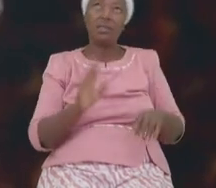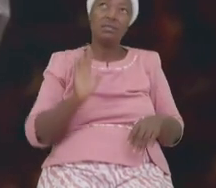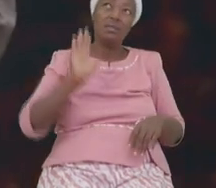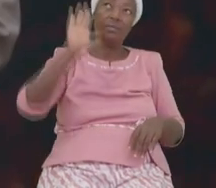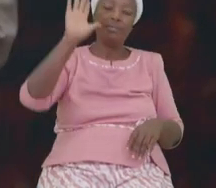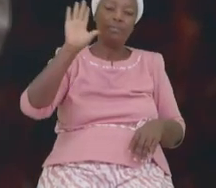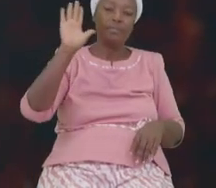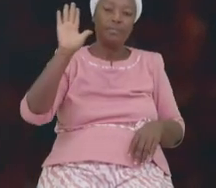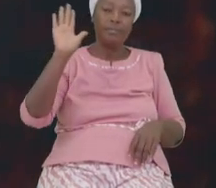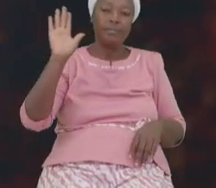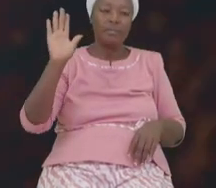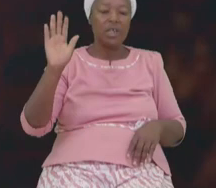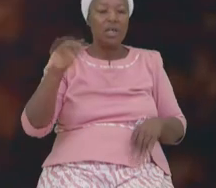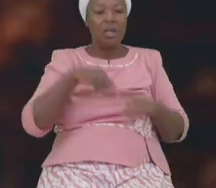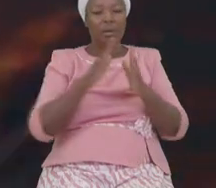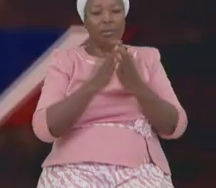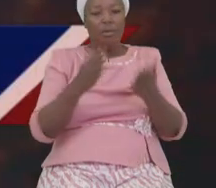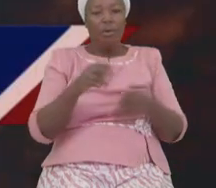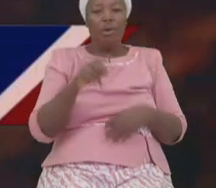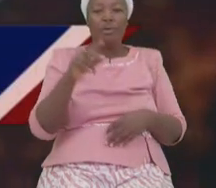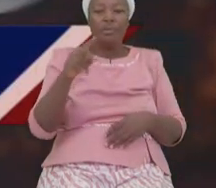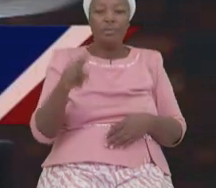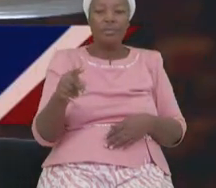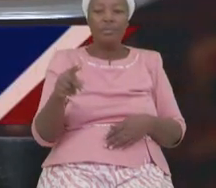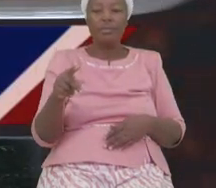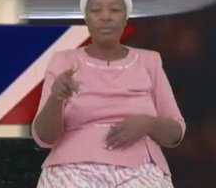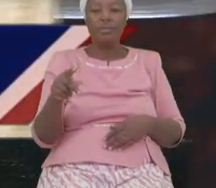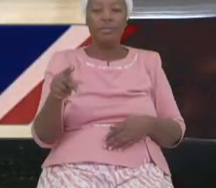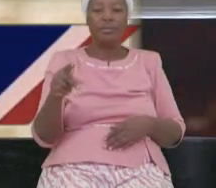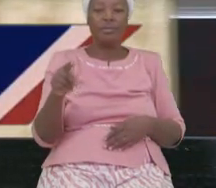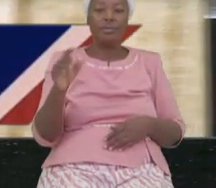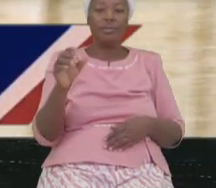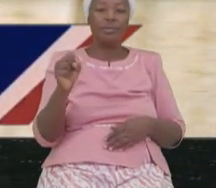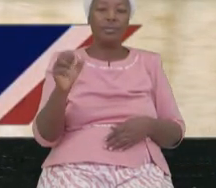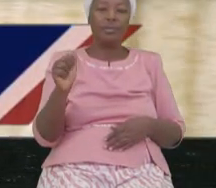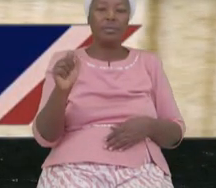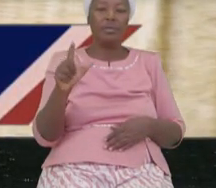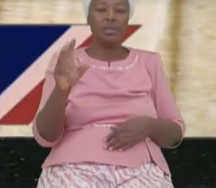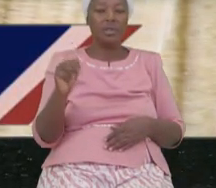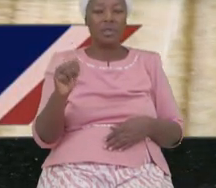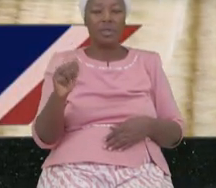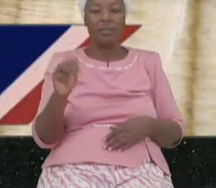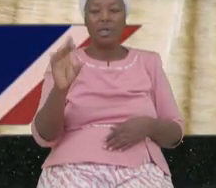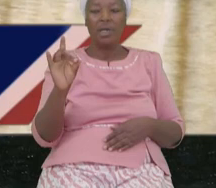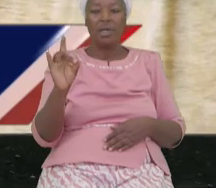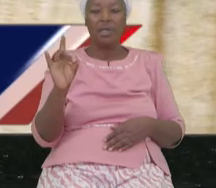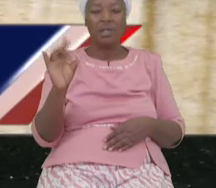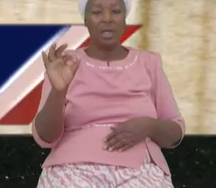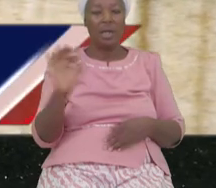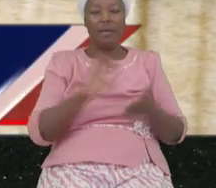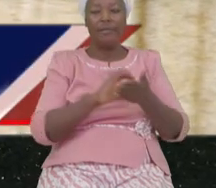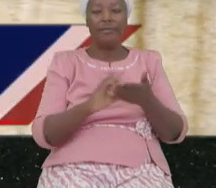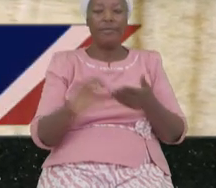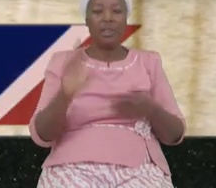Look at Psalm 89, reading from verse 34. In Psalm